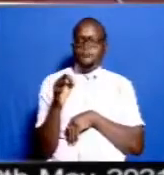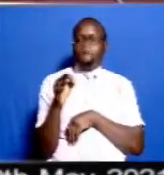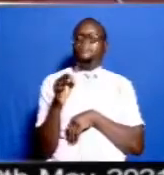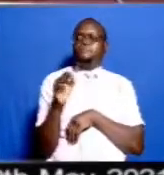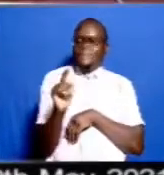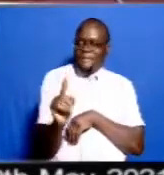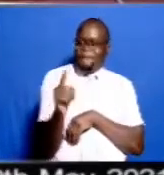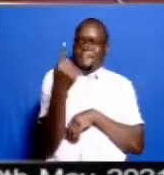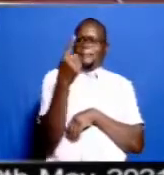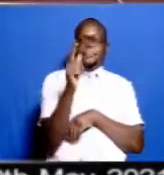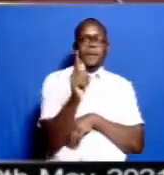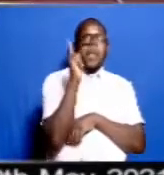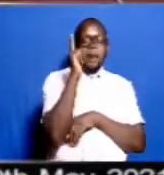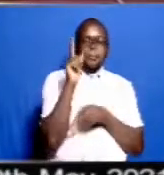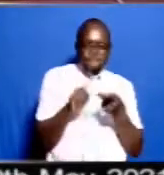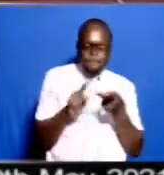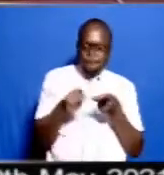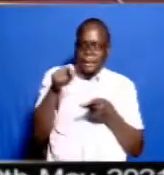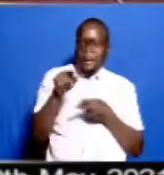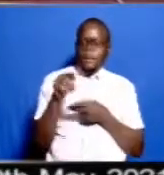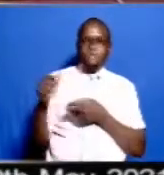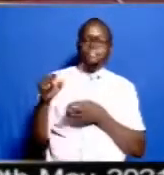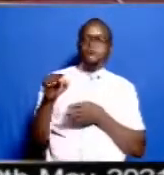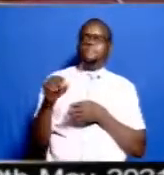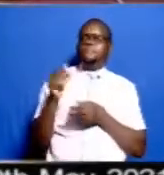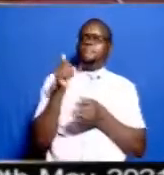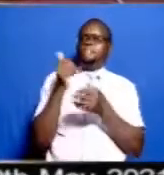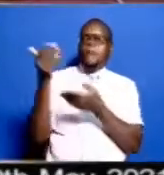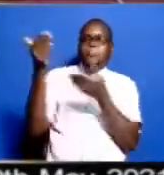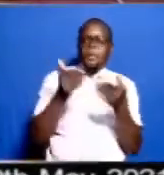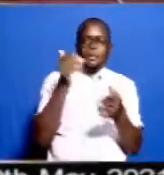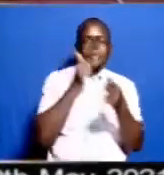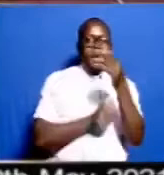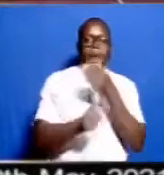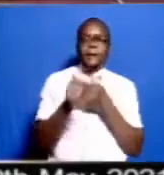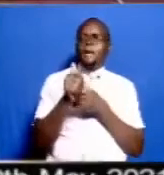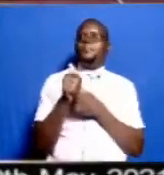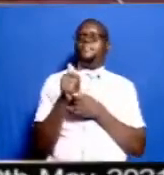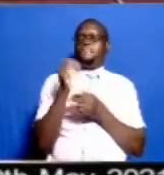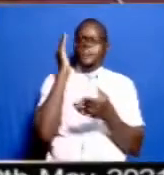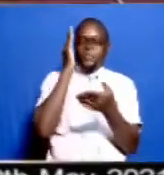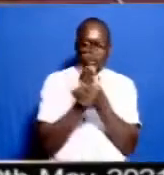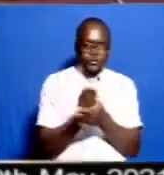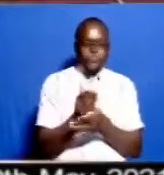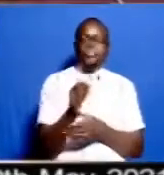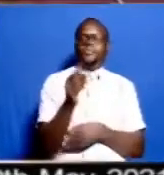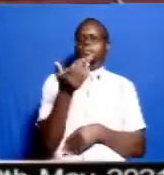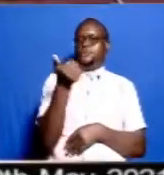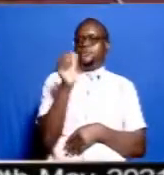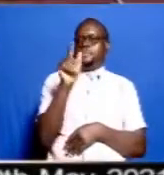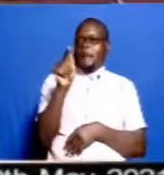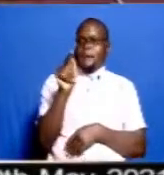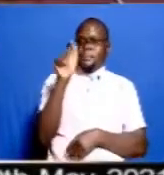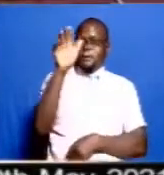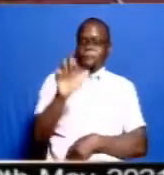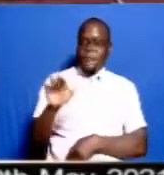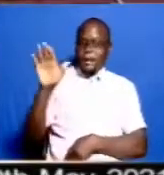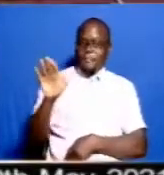Act, and now they are brought under the proper Act of Parliament. Madam Speaker,